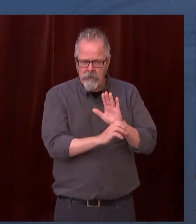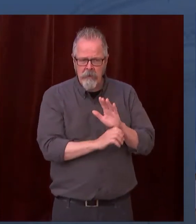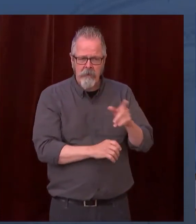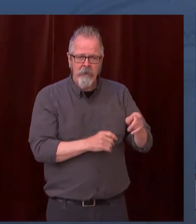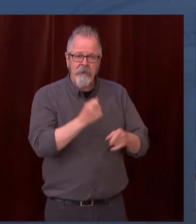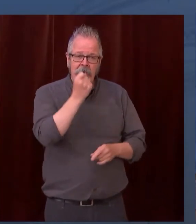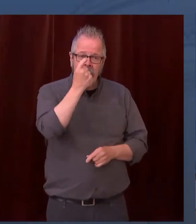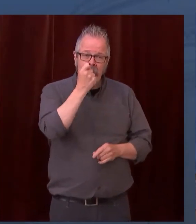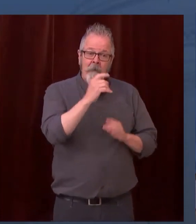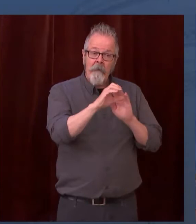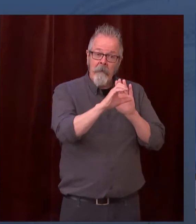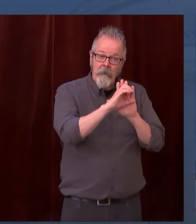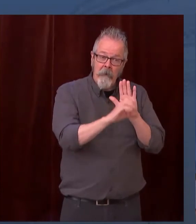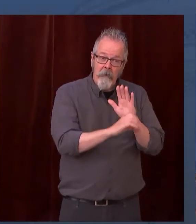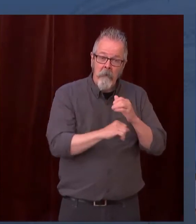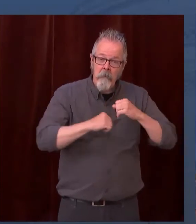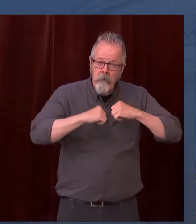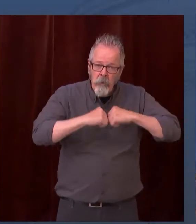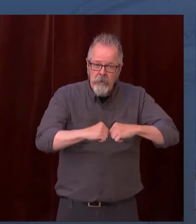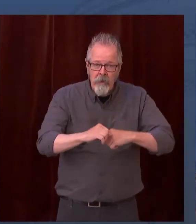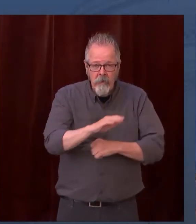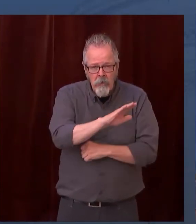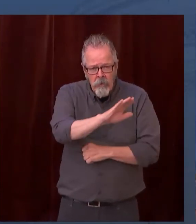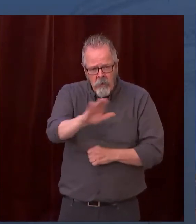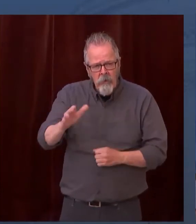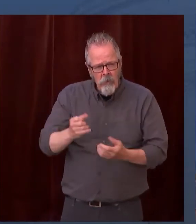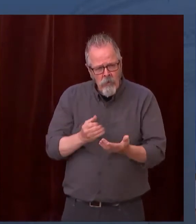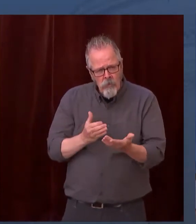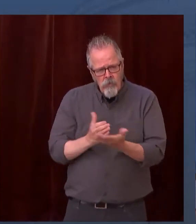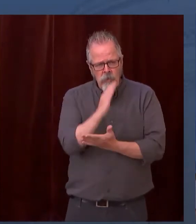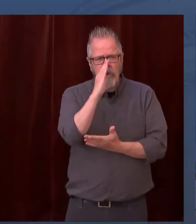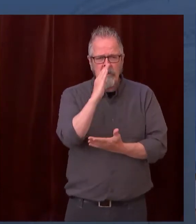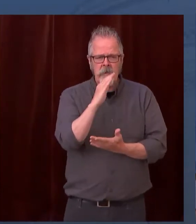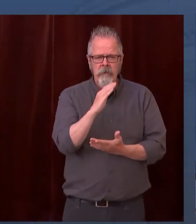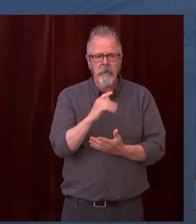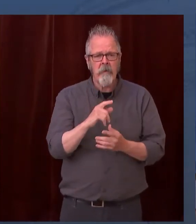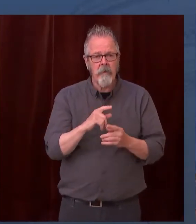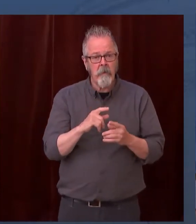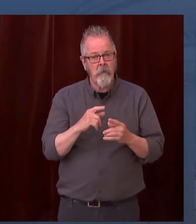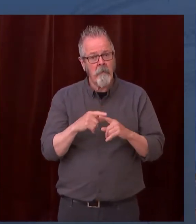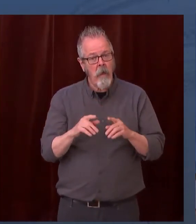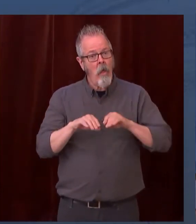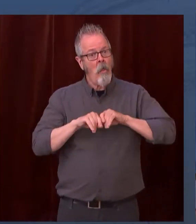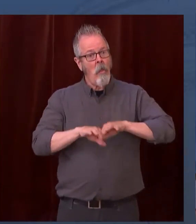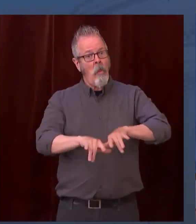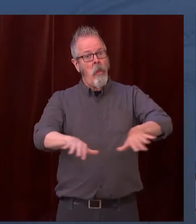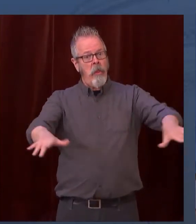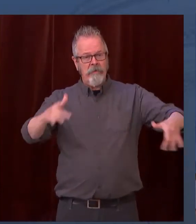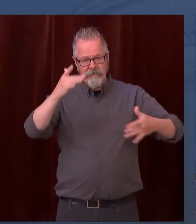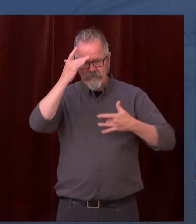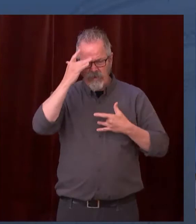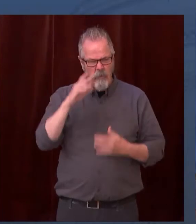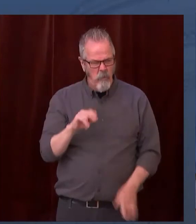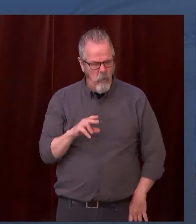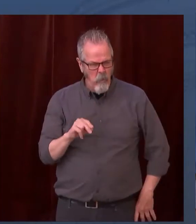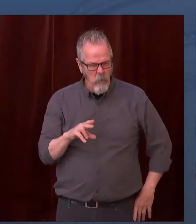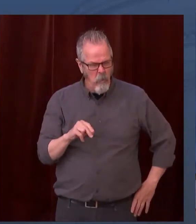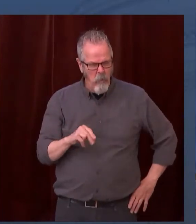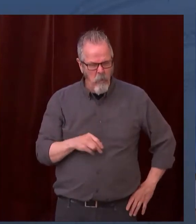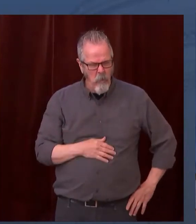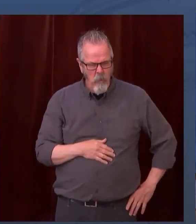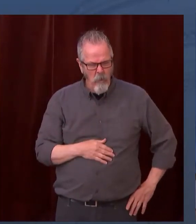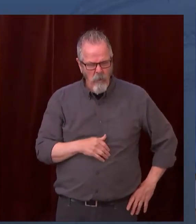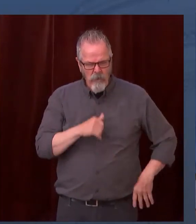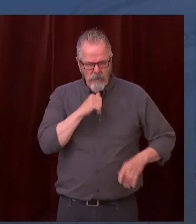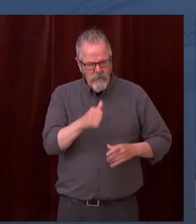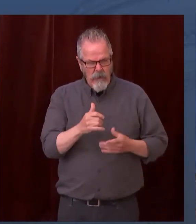So I'm pleased that we are continuing to work together on this. exercising common sense and the United States